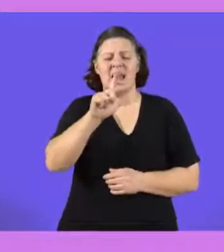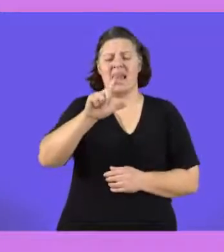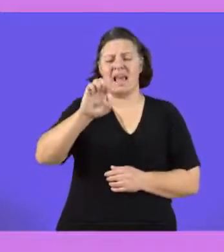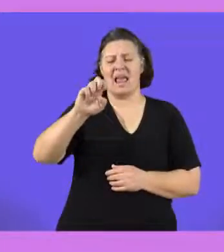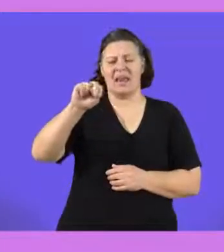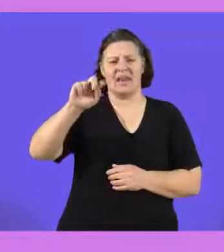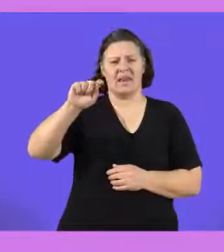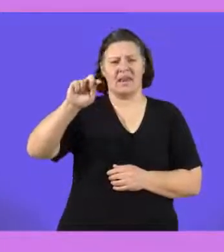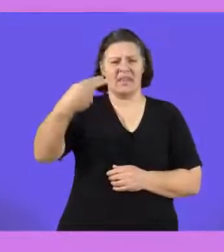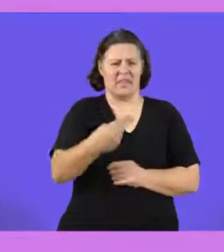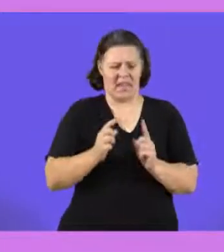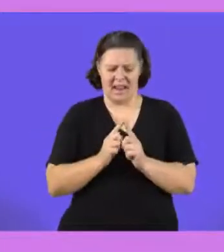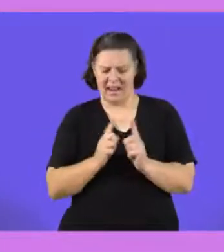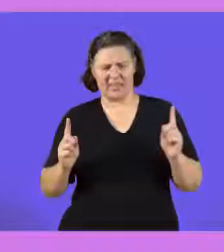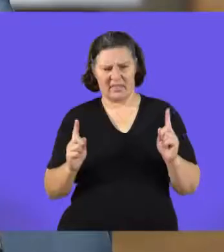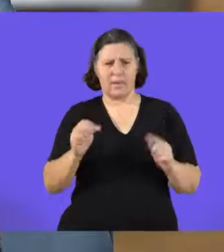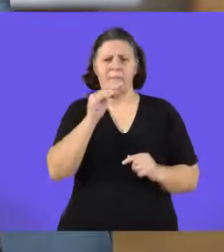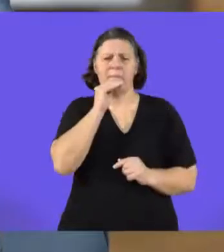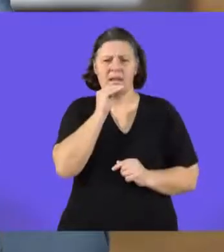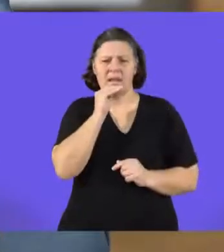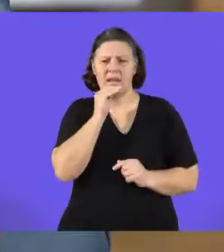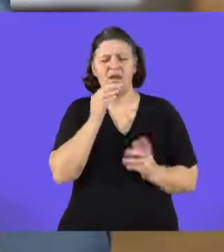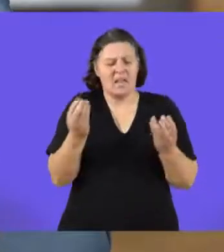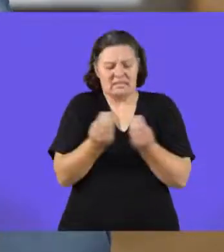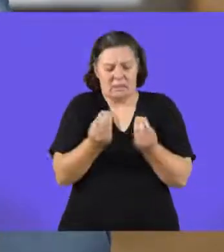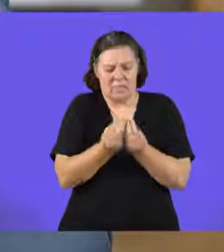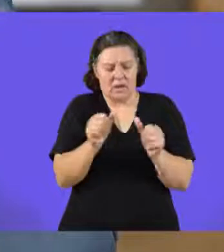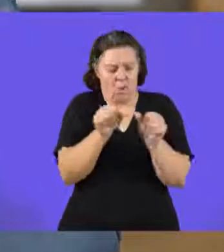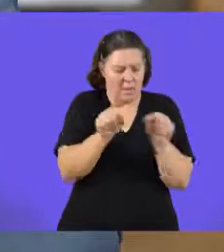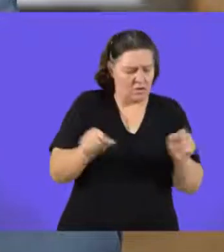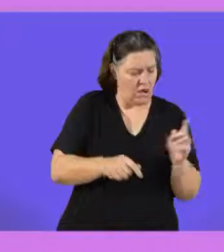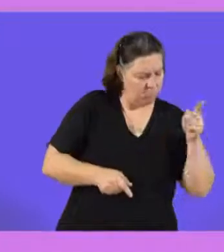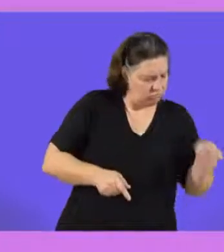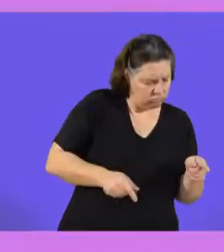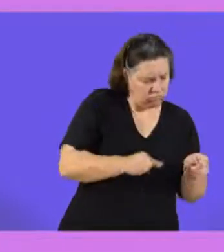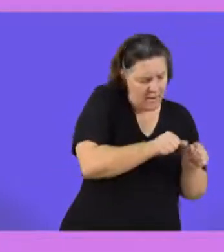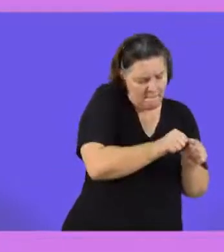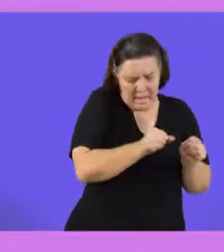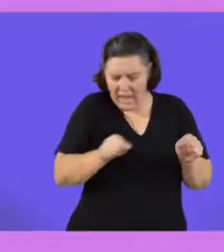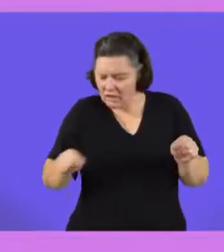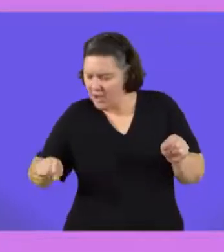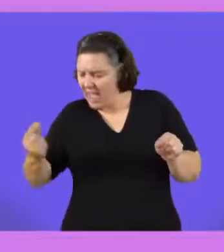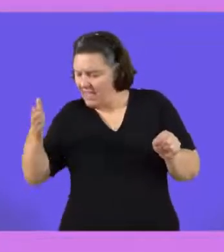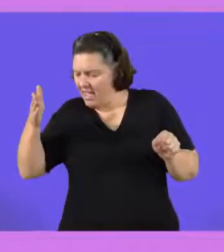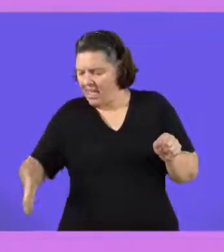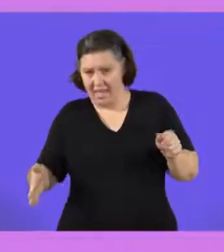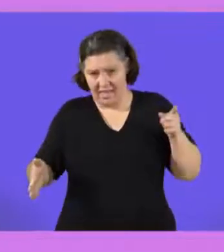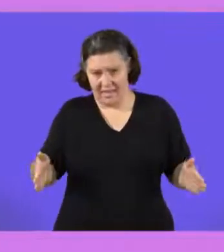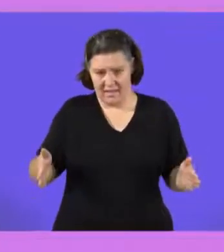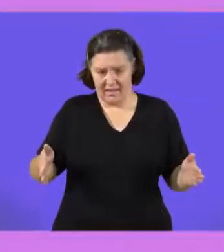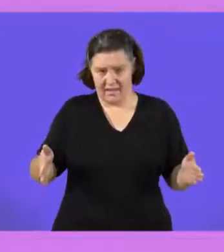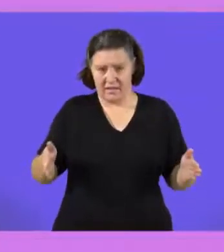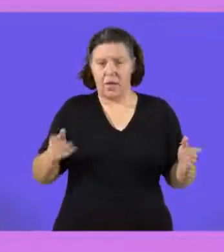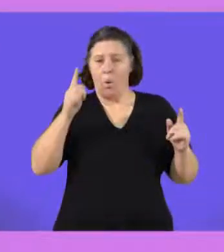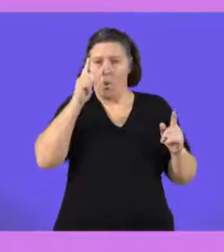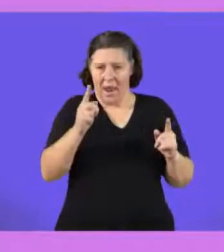length and distance. So normally we'll say length is the measurement of an object from the one end